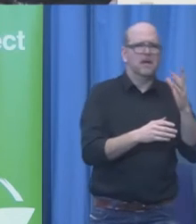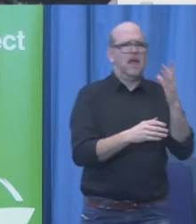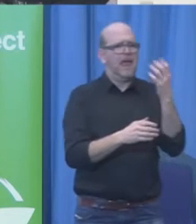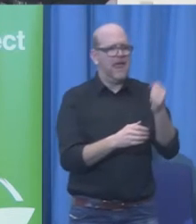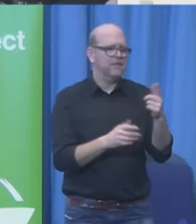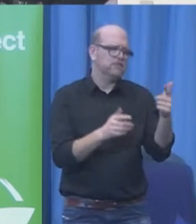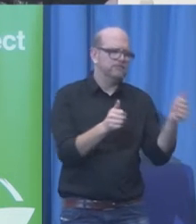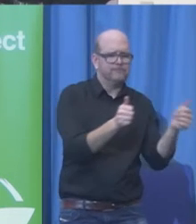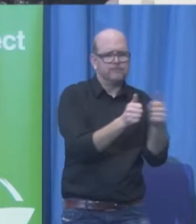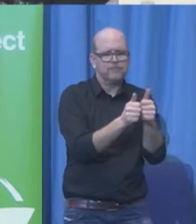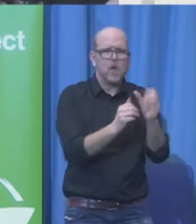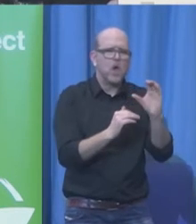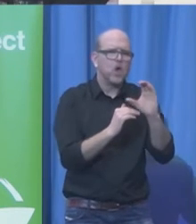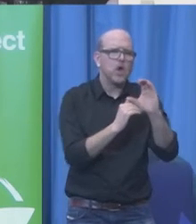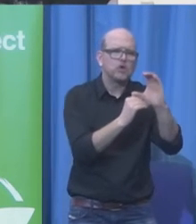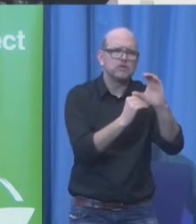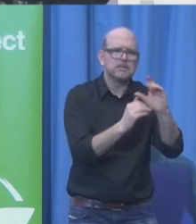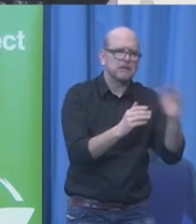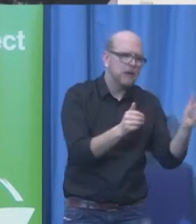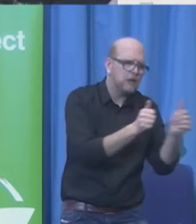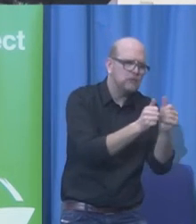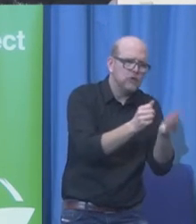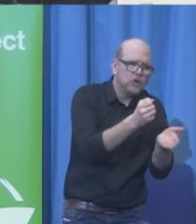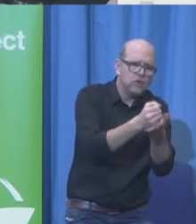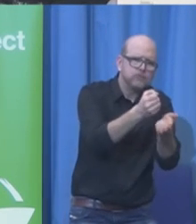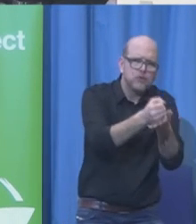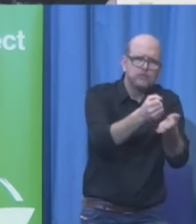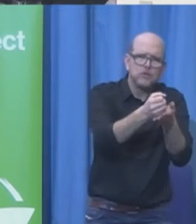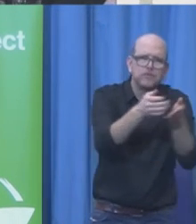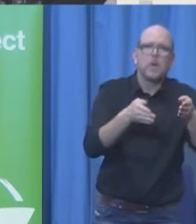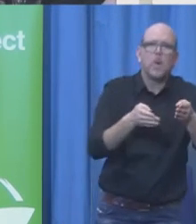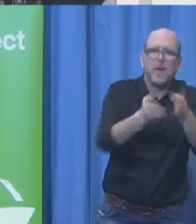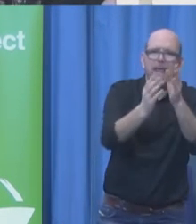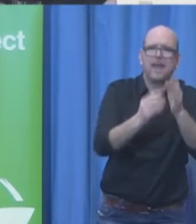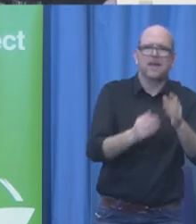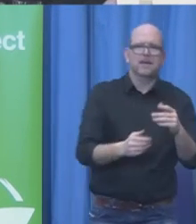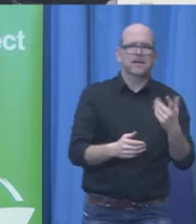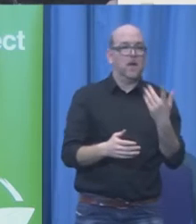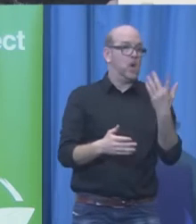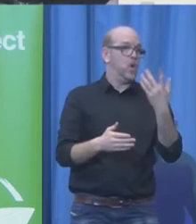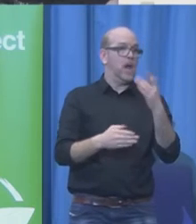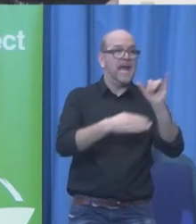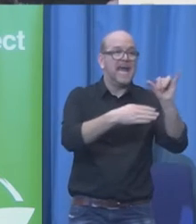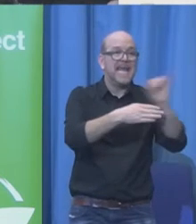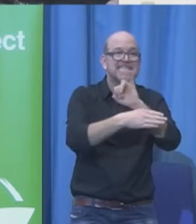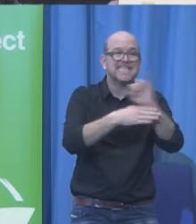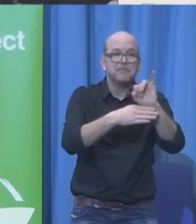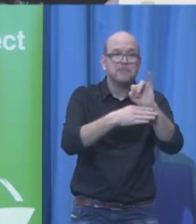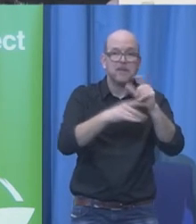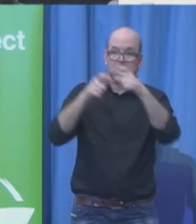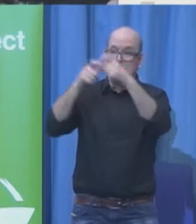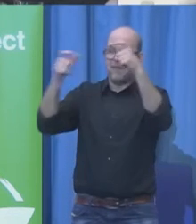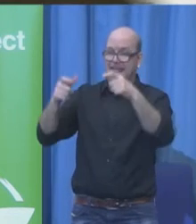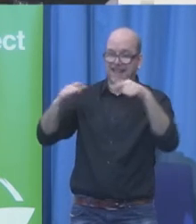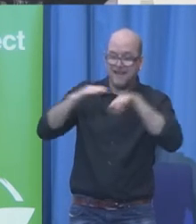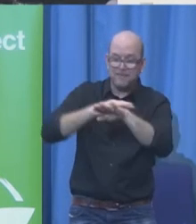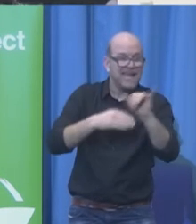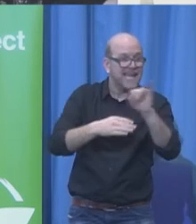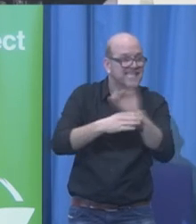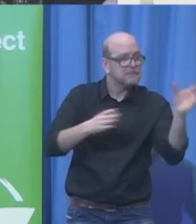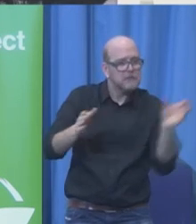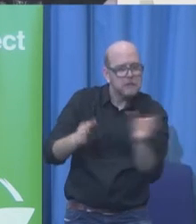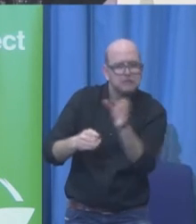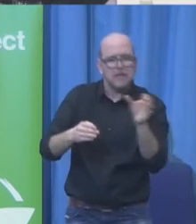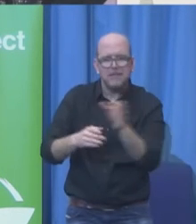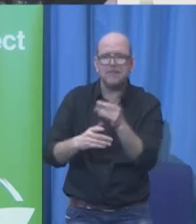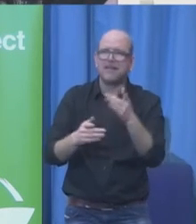paid internships, and from that it led on to paid employment. So I suppose the employment strategy is looking at a whole